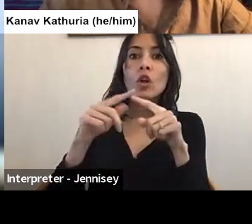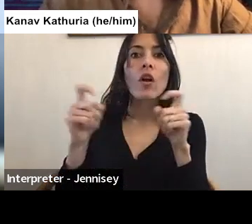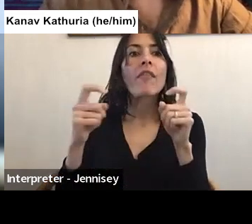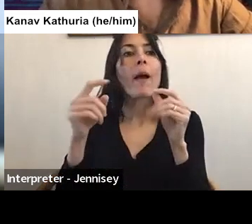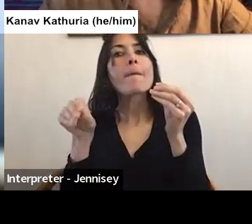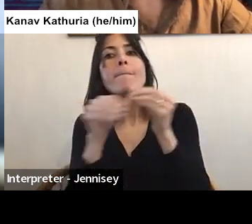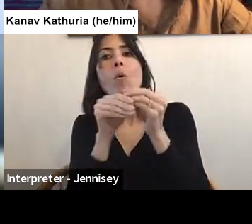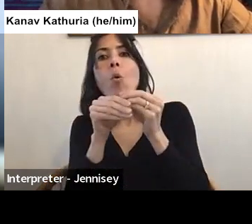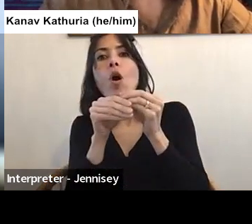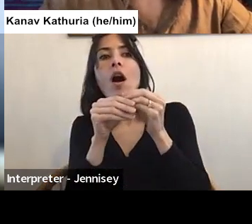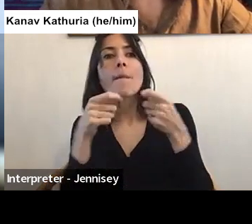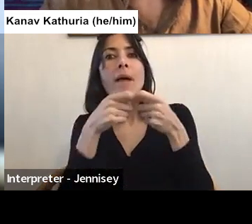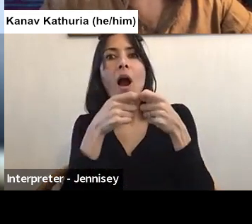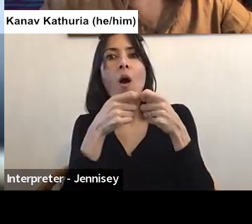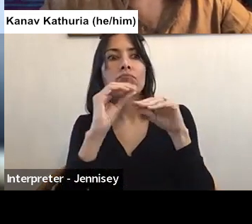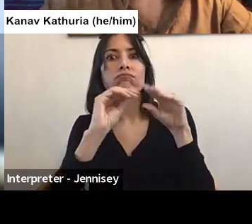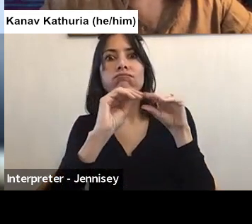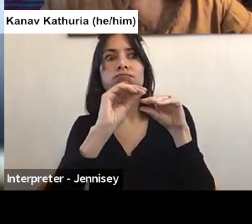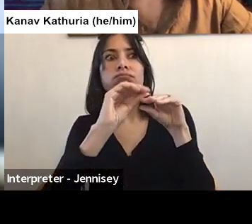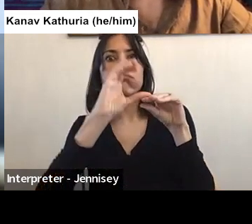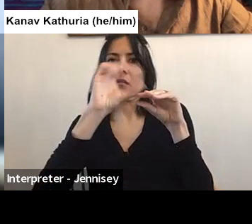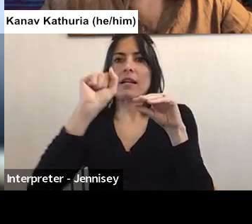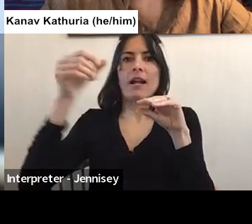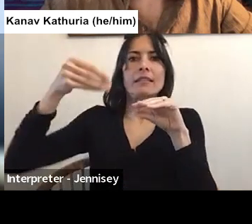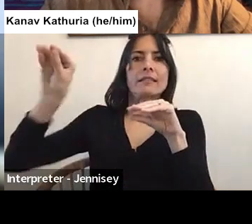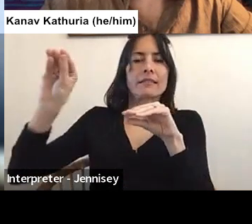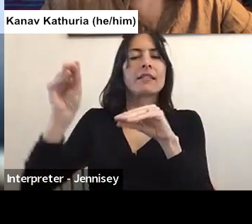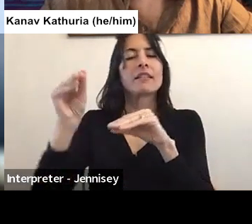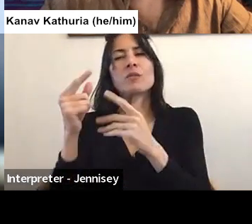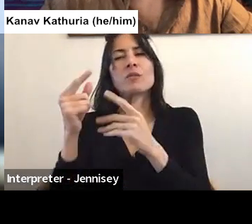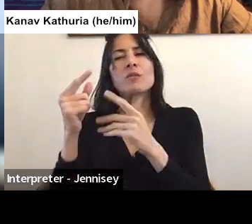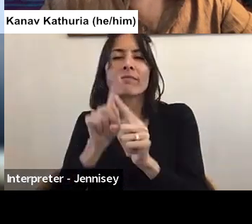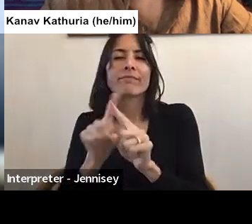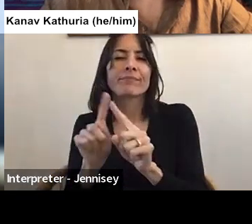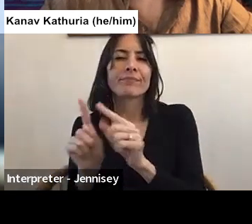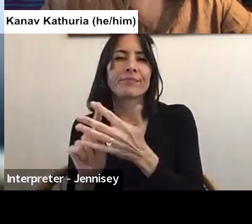of abolition and all of this experimentation that we're doing.